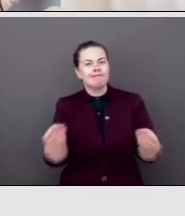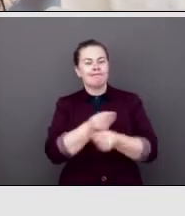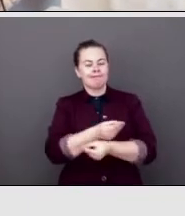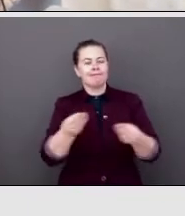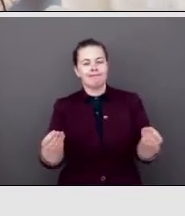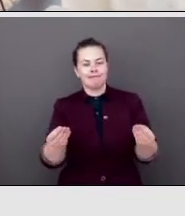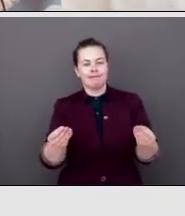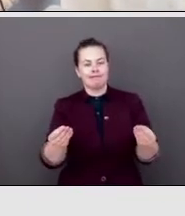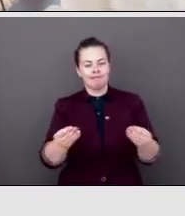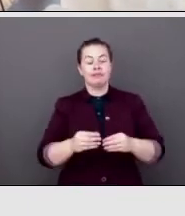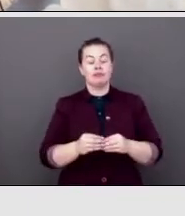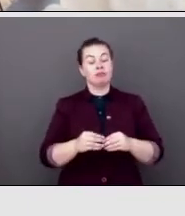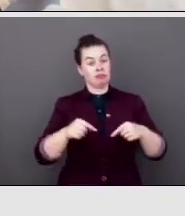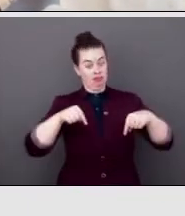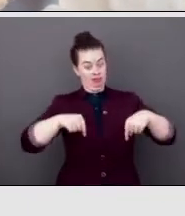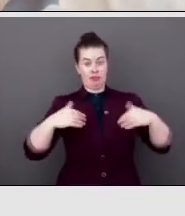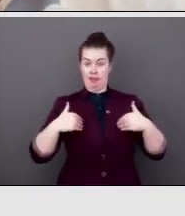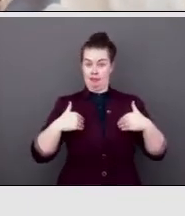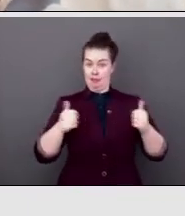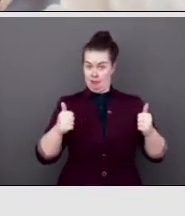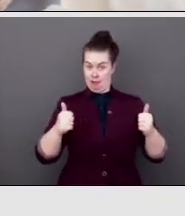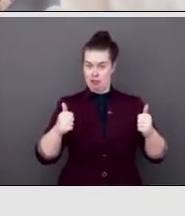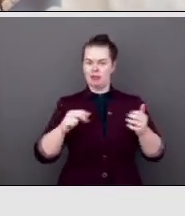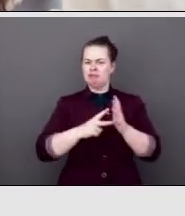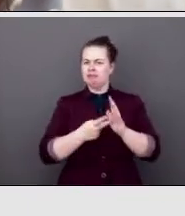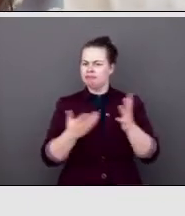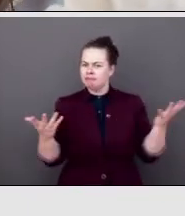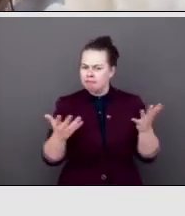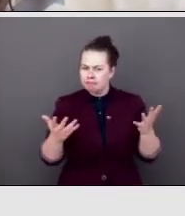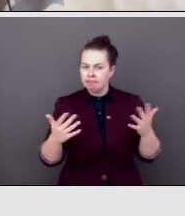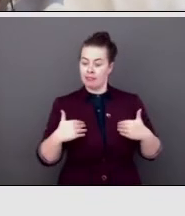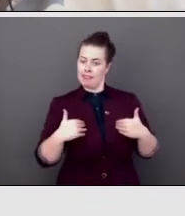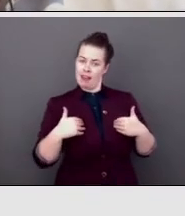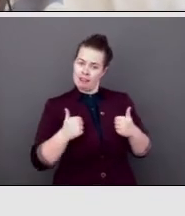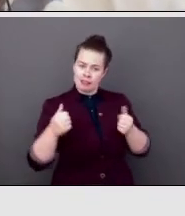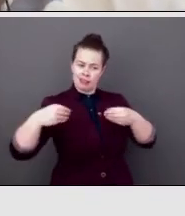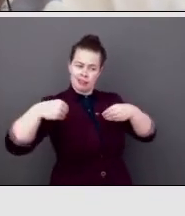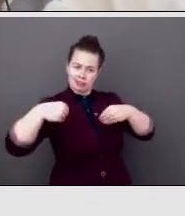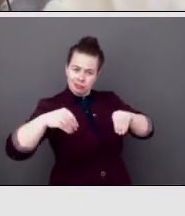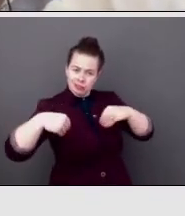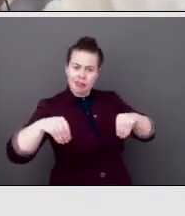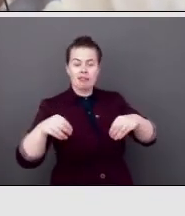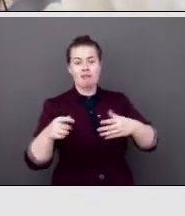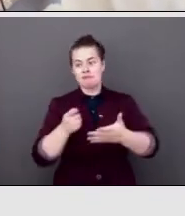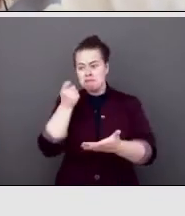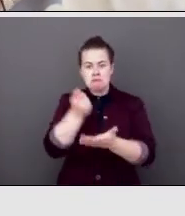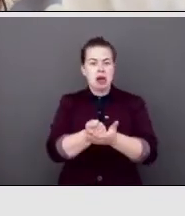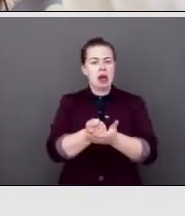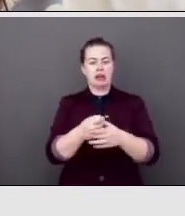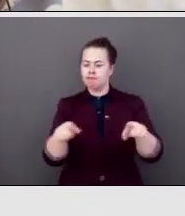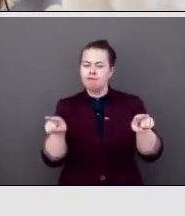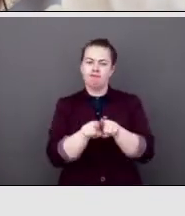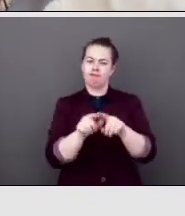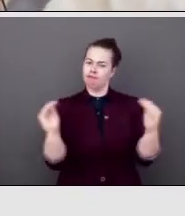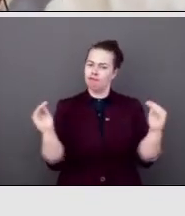less translated into what we call the cross-border healthcare domain. And you can see that since 2008, several pilots